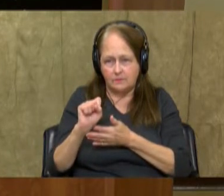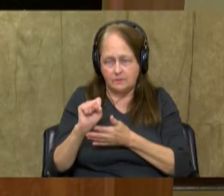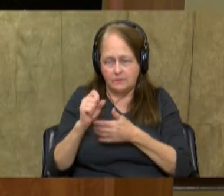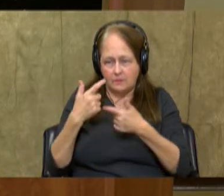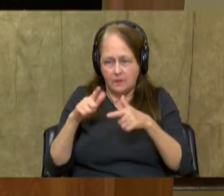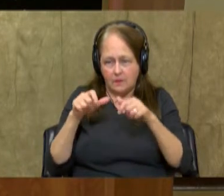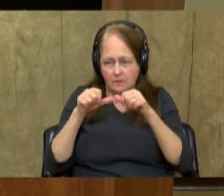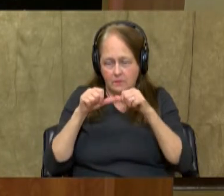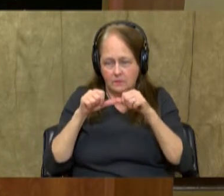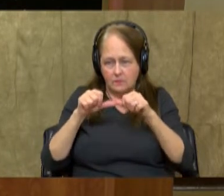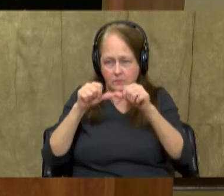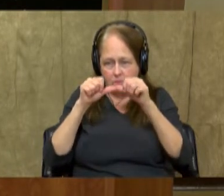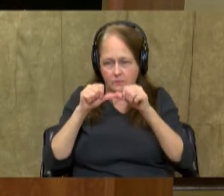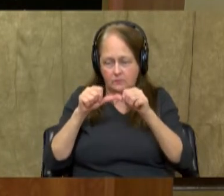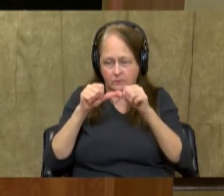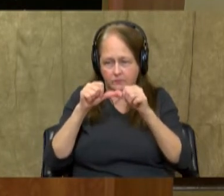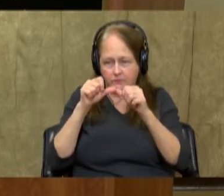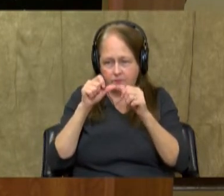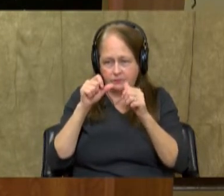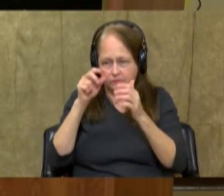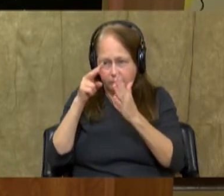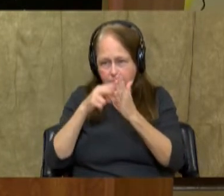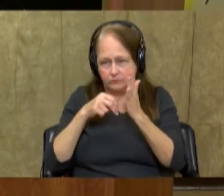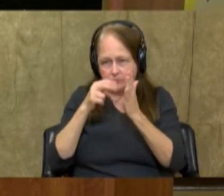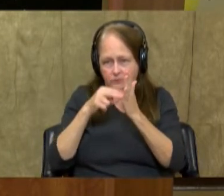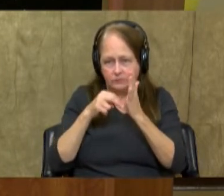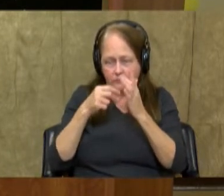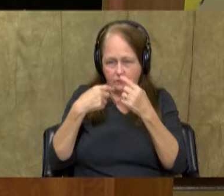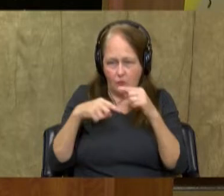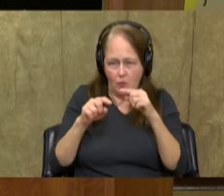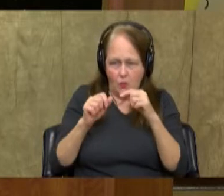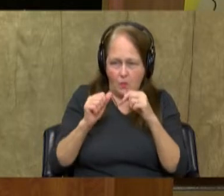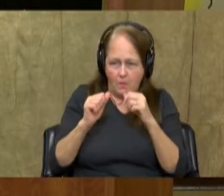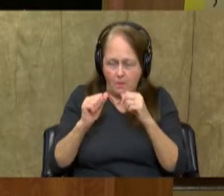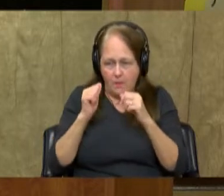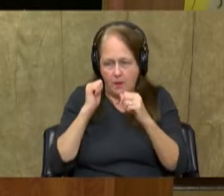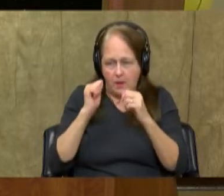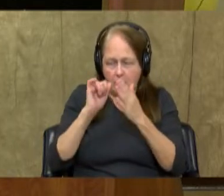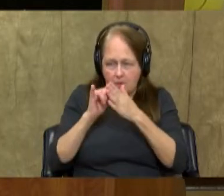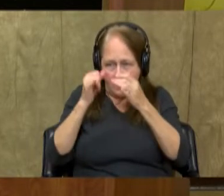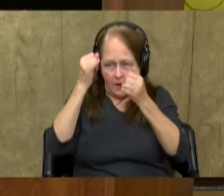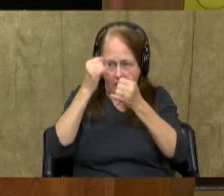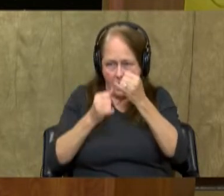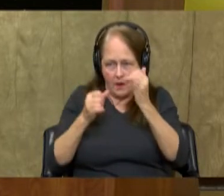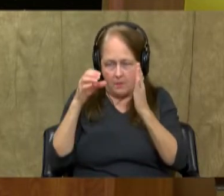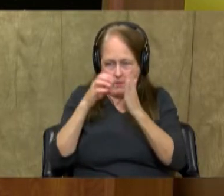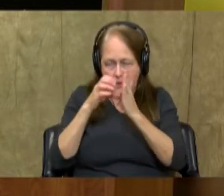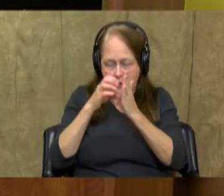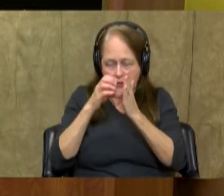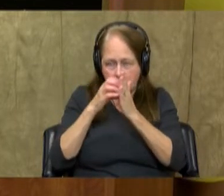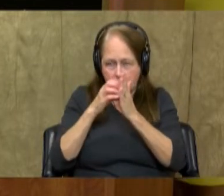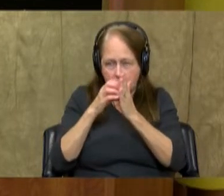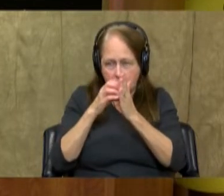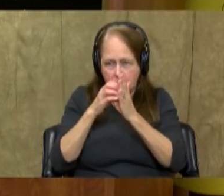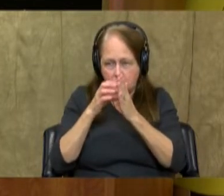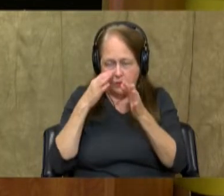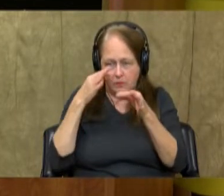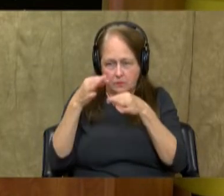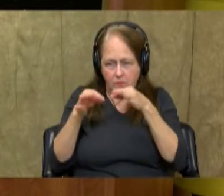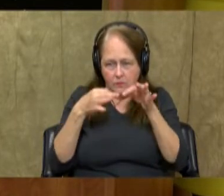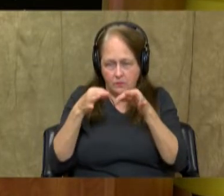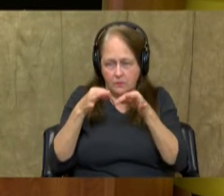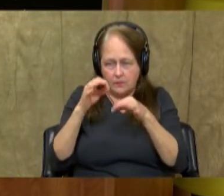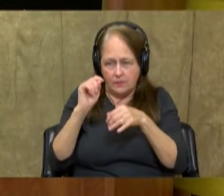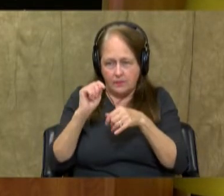Let's continue reading. We're going to go back to the autobiography. This is the last paragraph for that particular text on Theodore